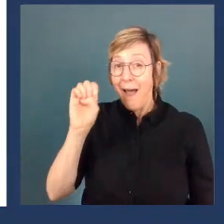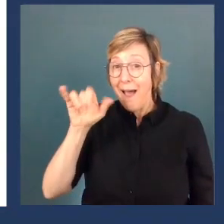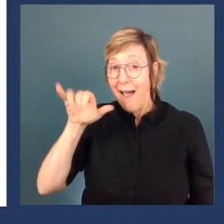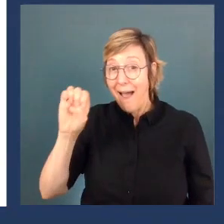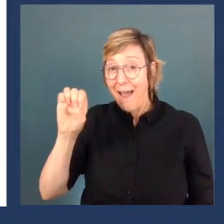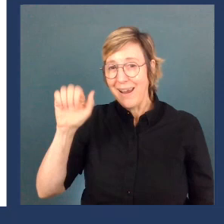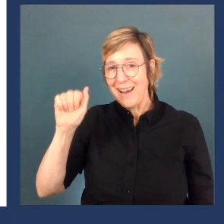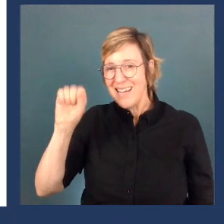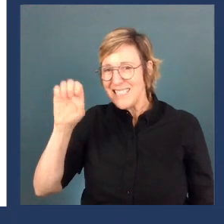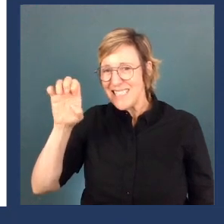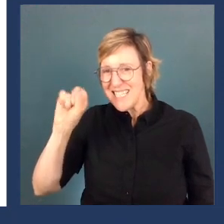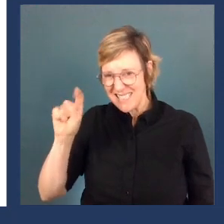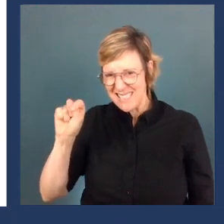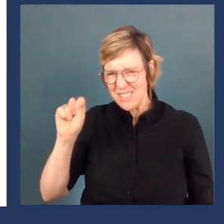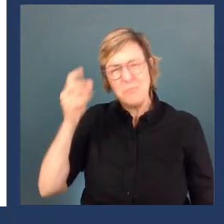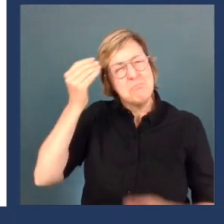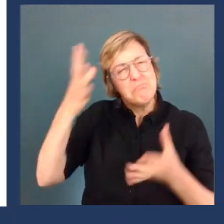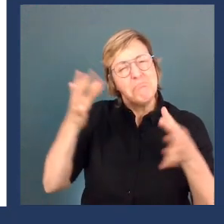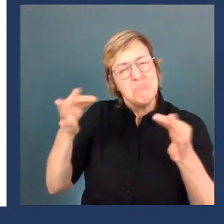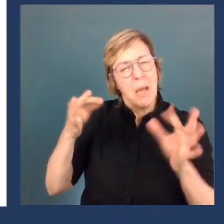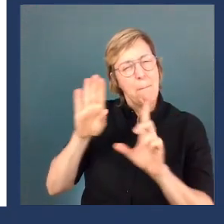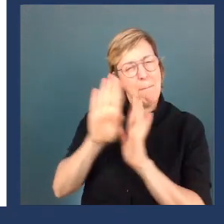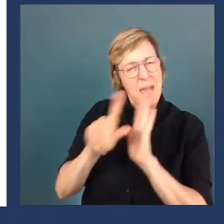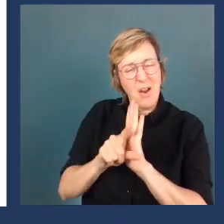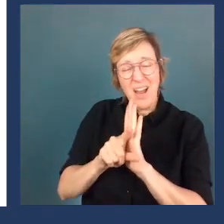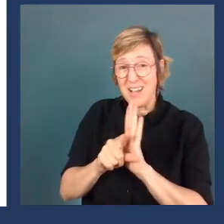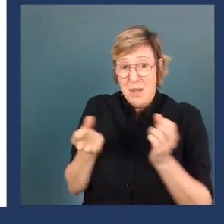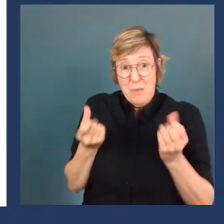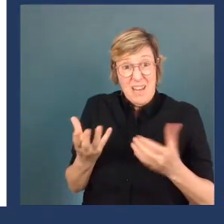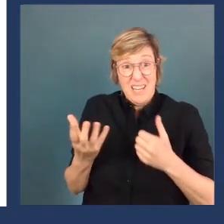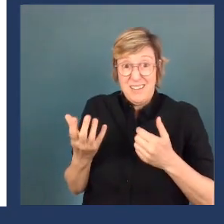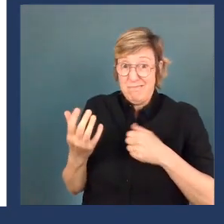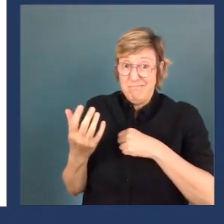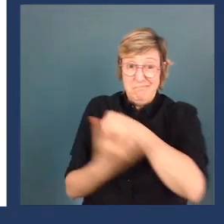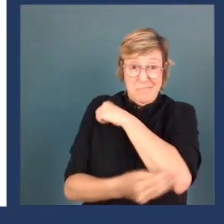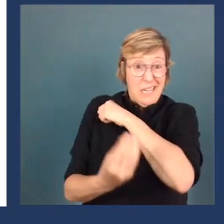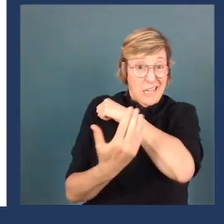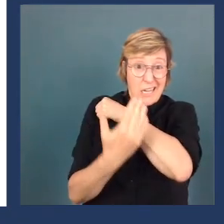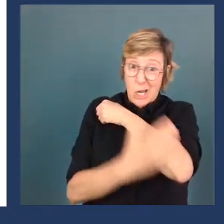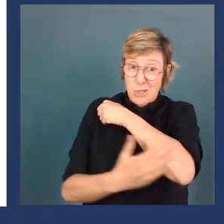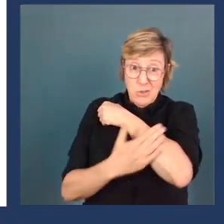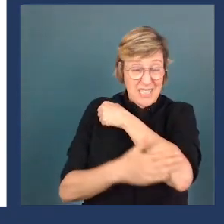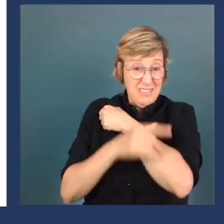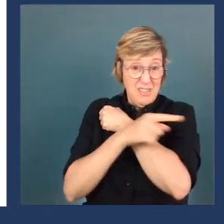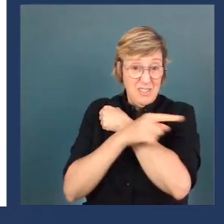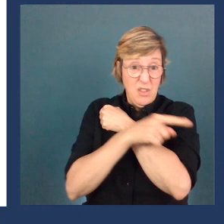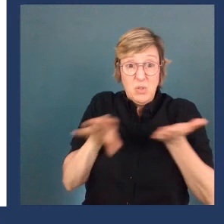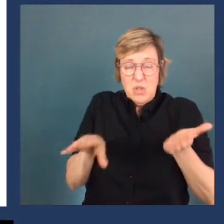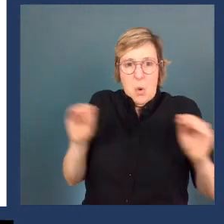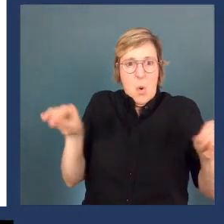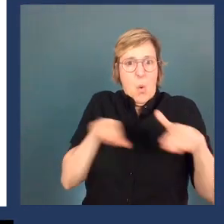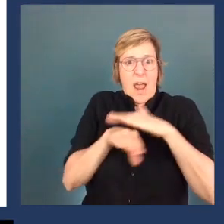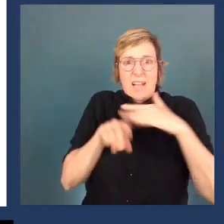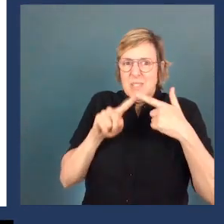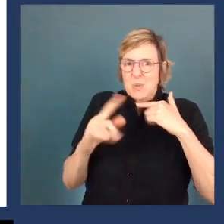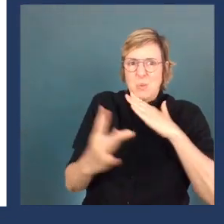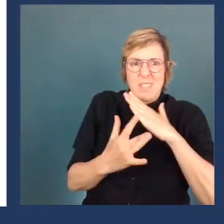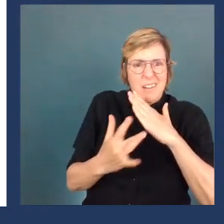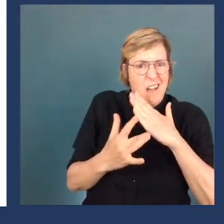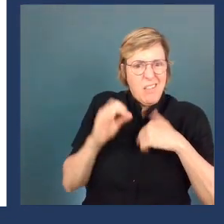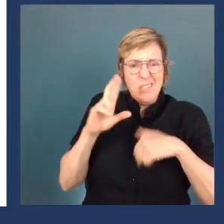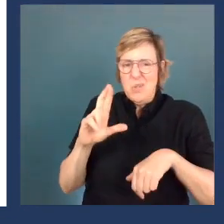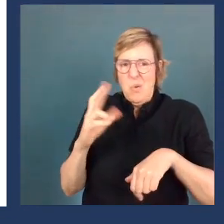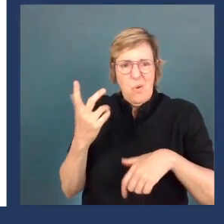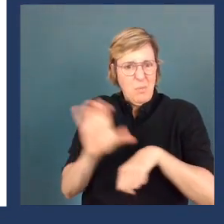developing countries, a lot of students who are blind or visually impaired still do not have access to technology or computers. And so they still use